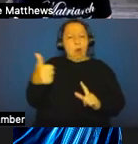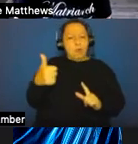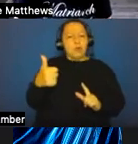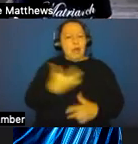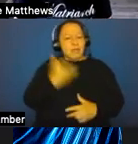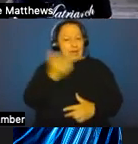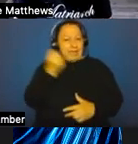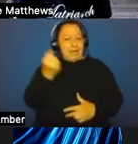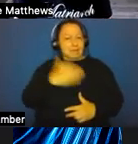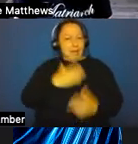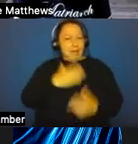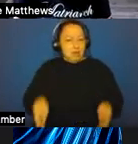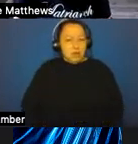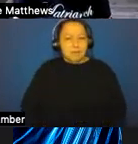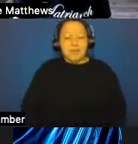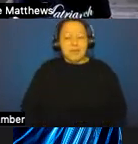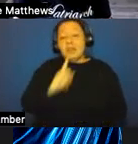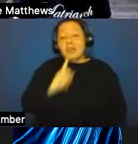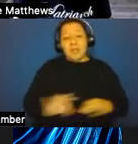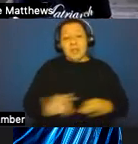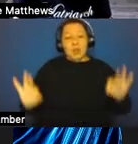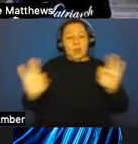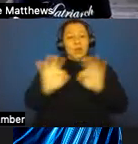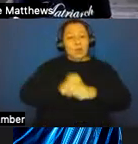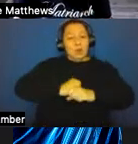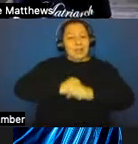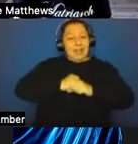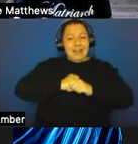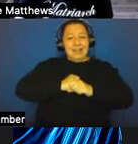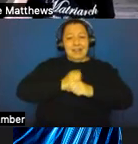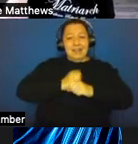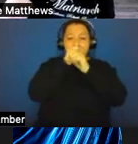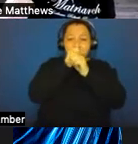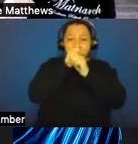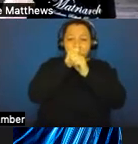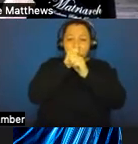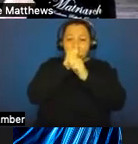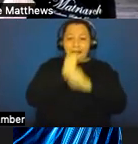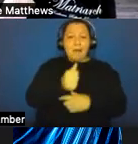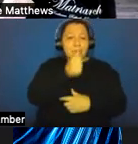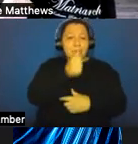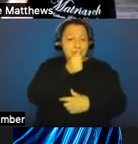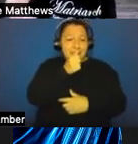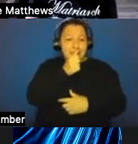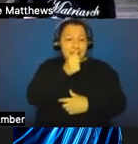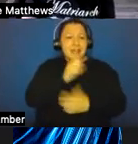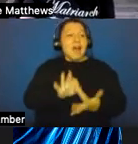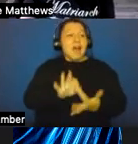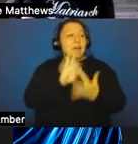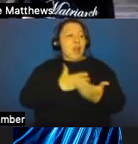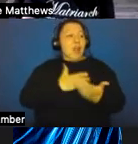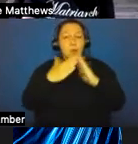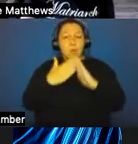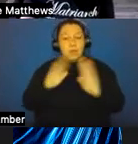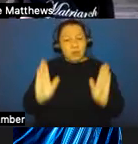think it's really critical to protect confidentiality and privacy, and especially in our communities. Our communities are small. Whether you're in